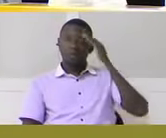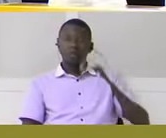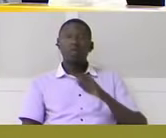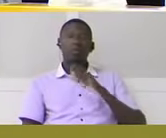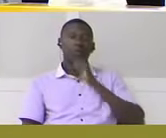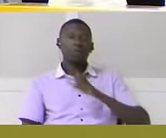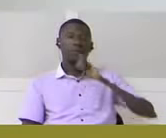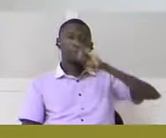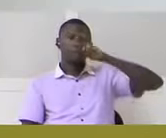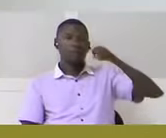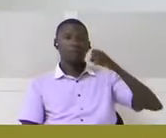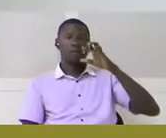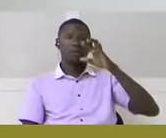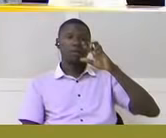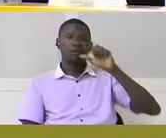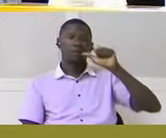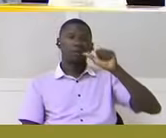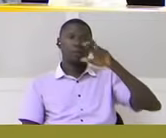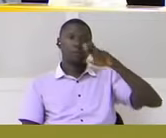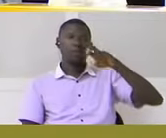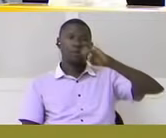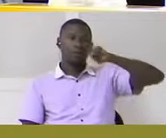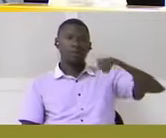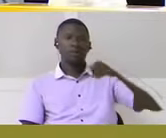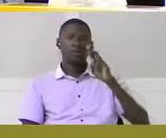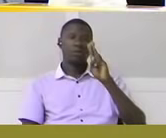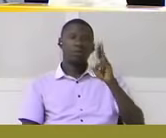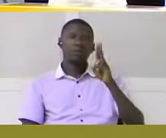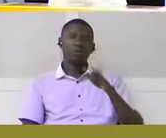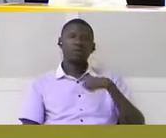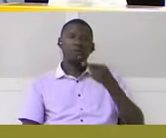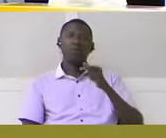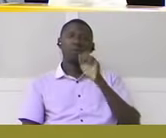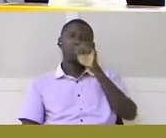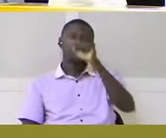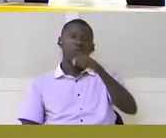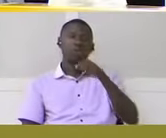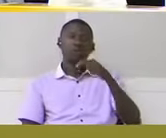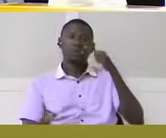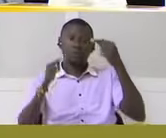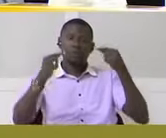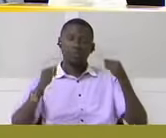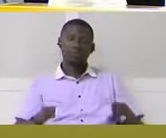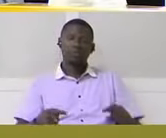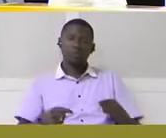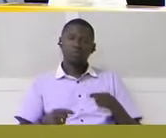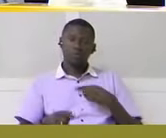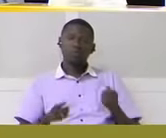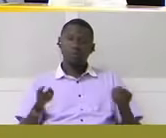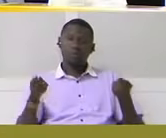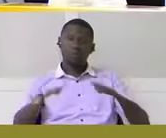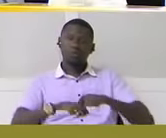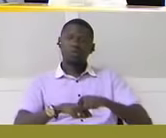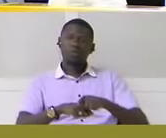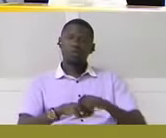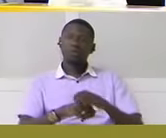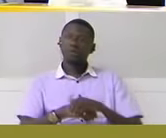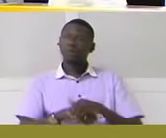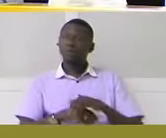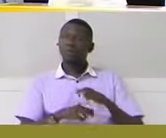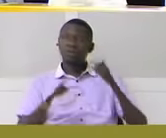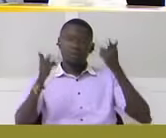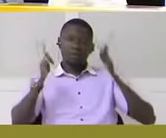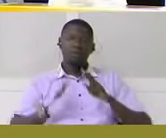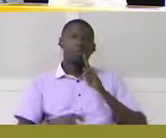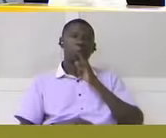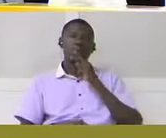Jaju, for your testimony. We will come to a close now, and go on to counsel. Who is the next